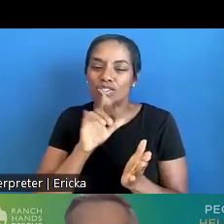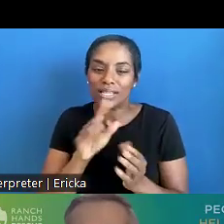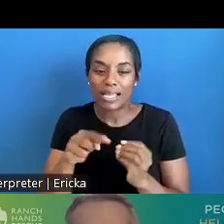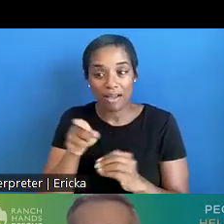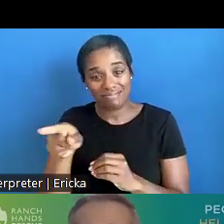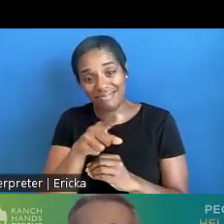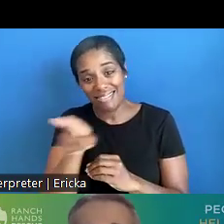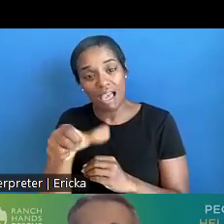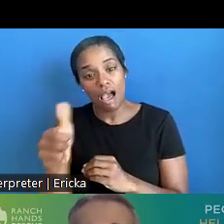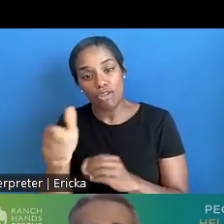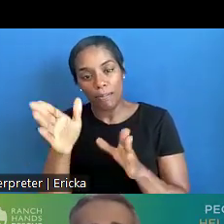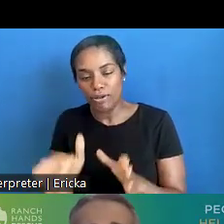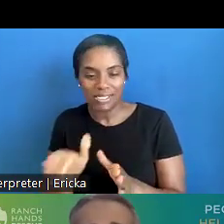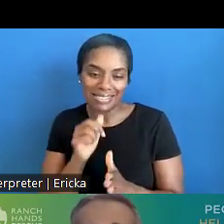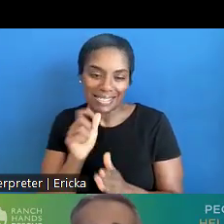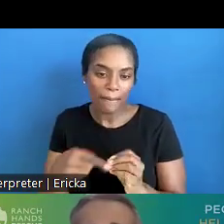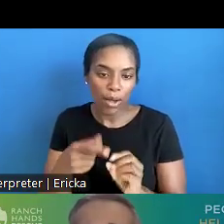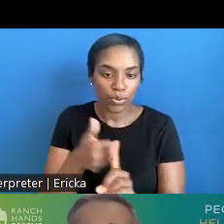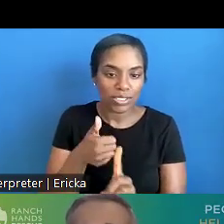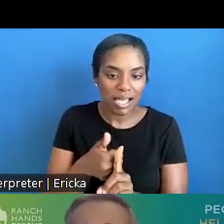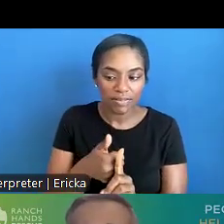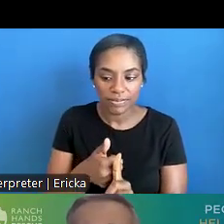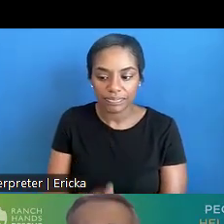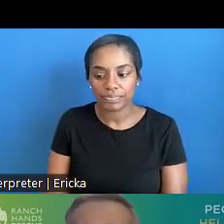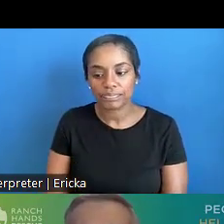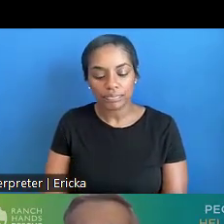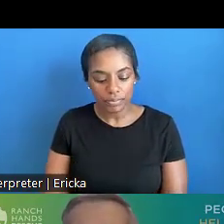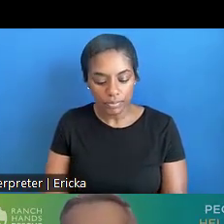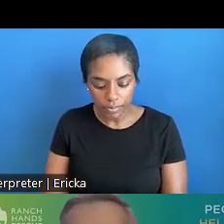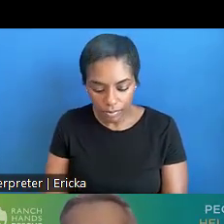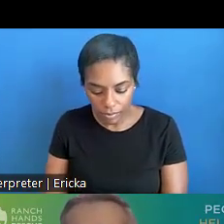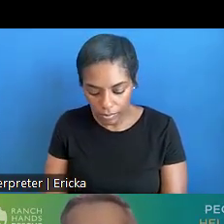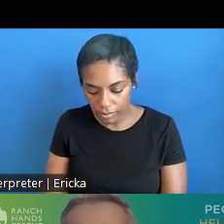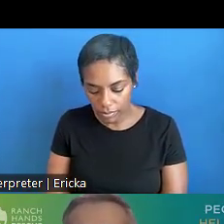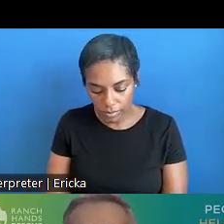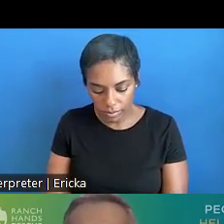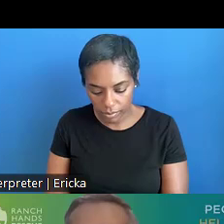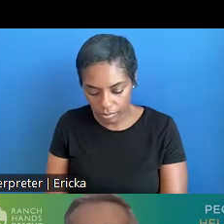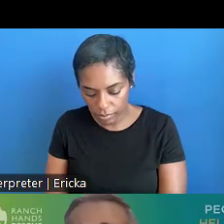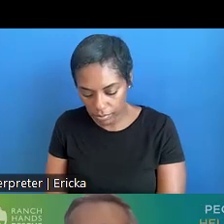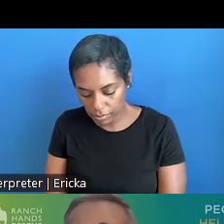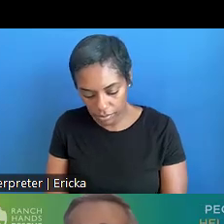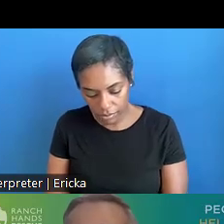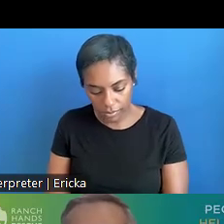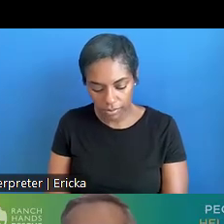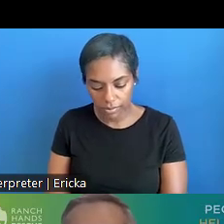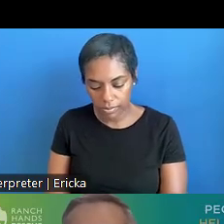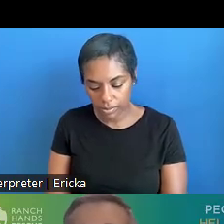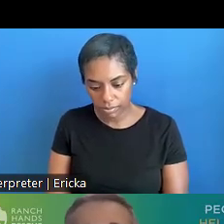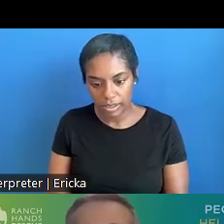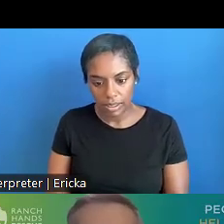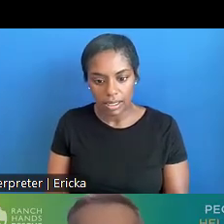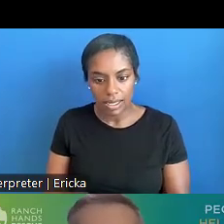something specific to you, or it's not necessarily that it's malicious. It's sometimes just a response, just a